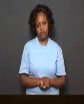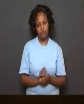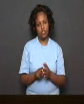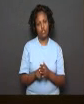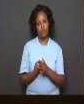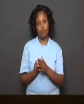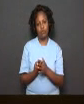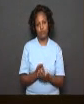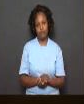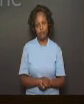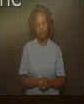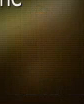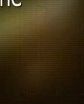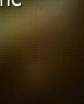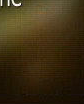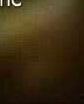Begin.